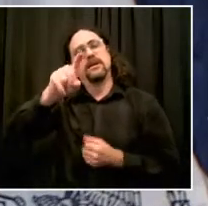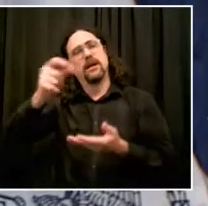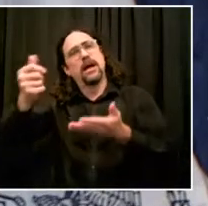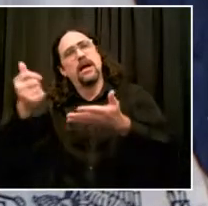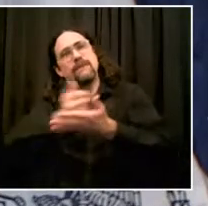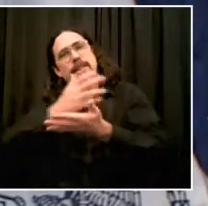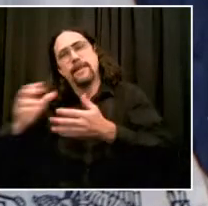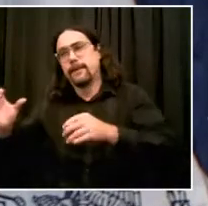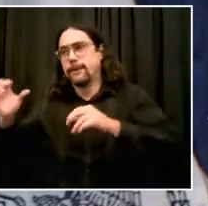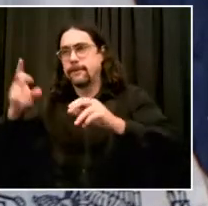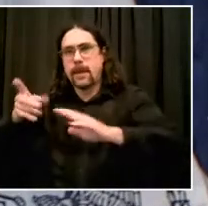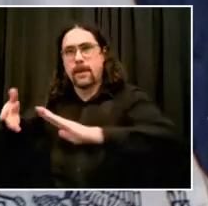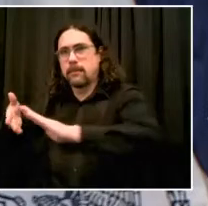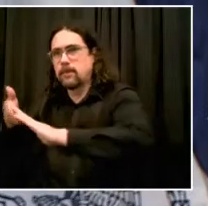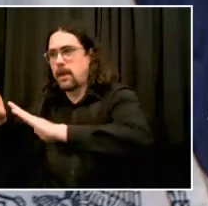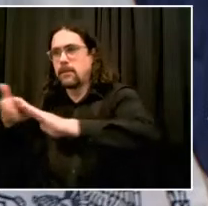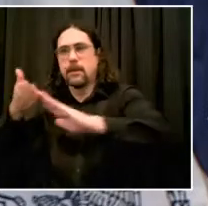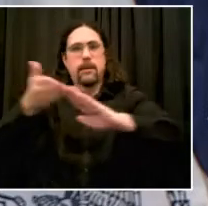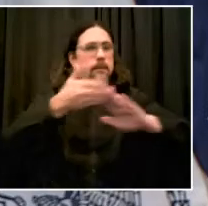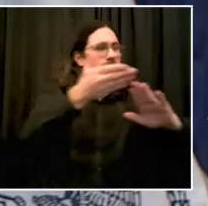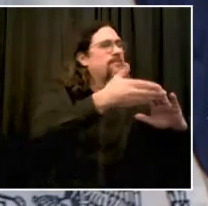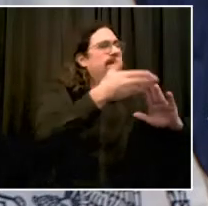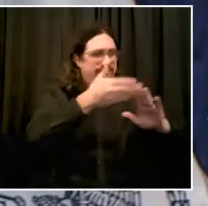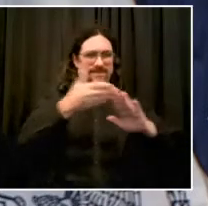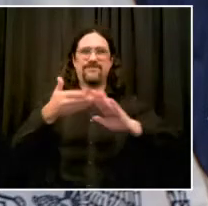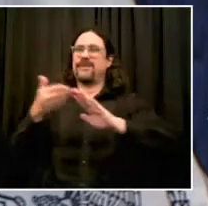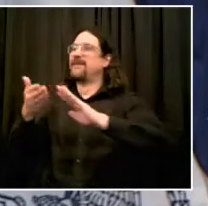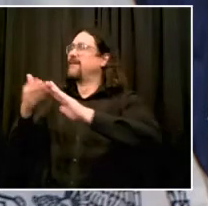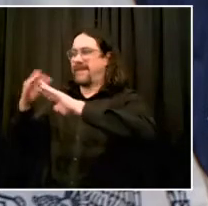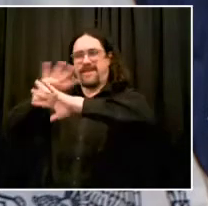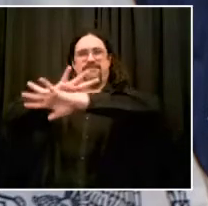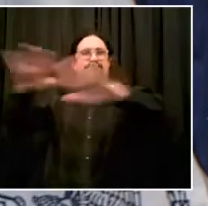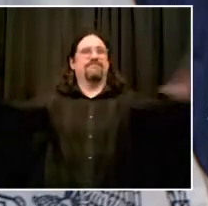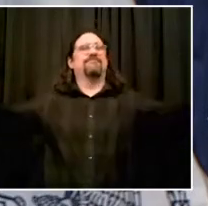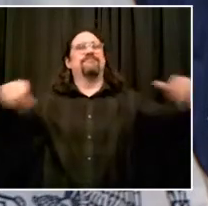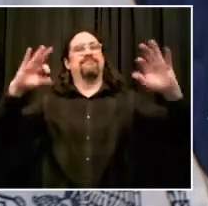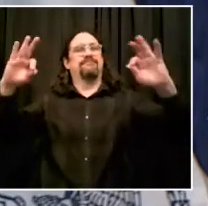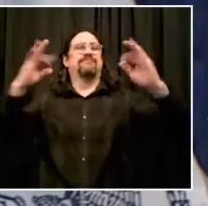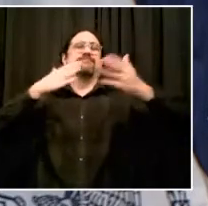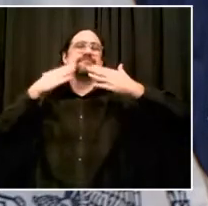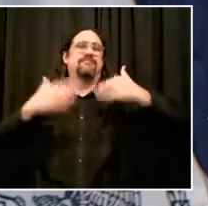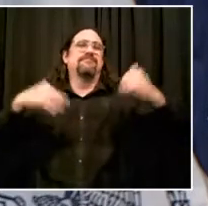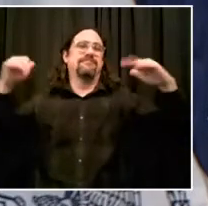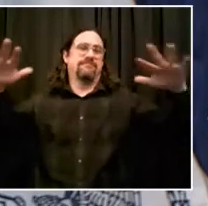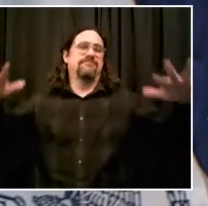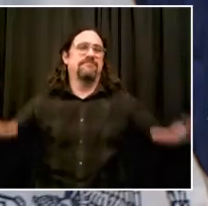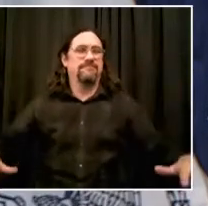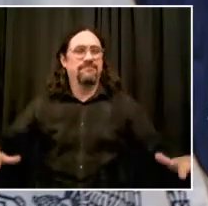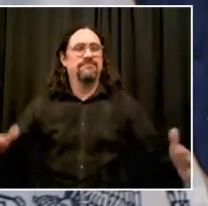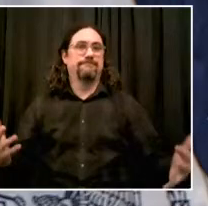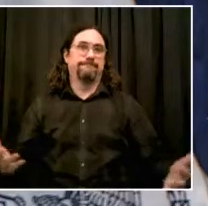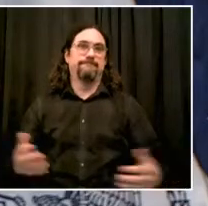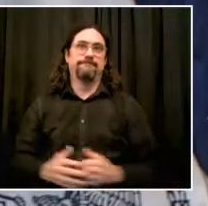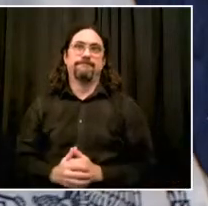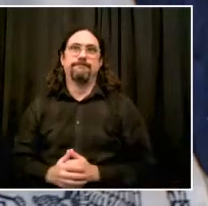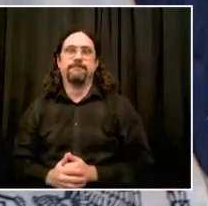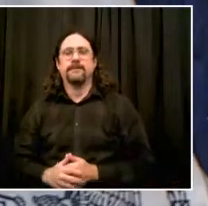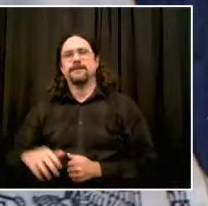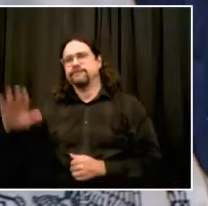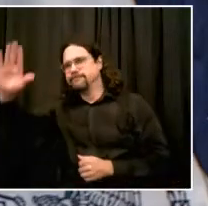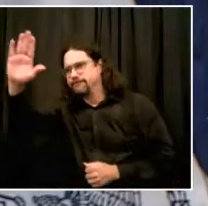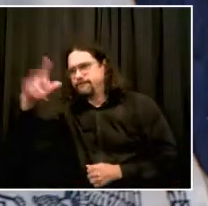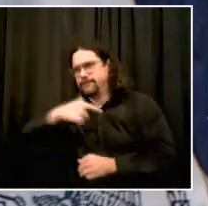My next question is about the comments you made regarding the Facebook lease and comments that you made on our show last night regarding